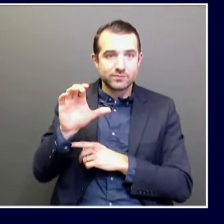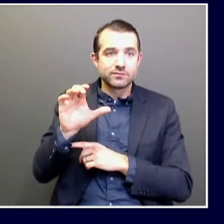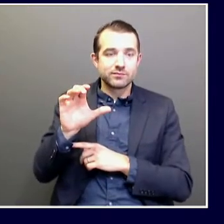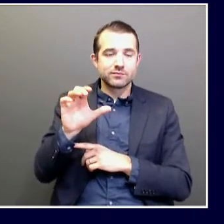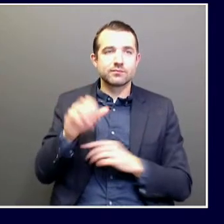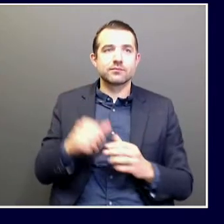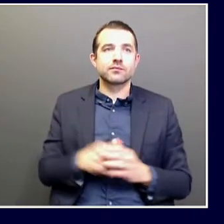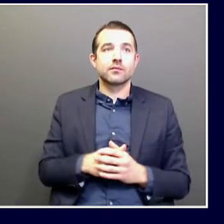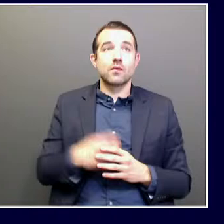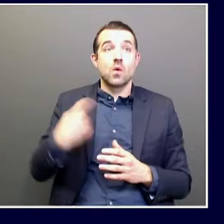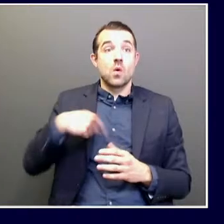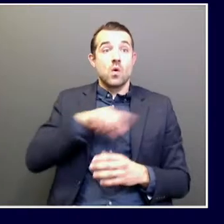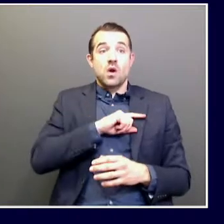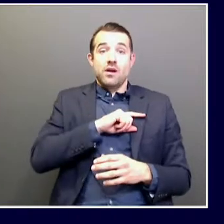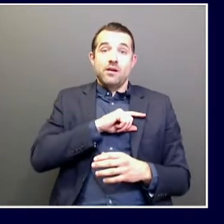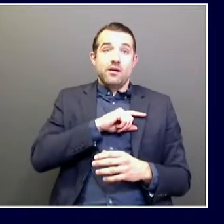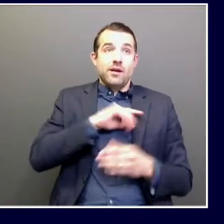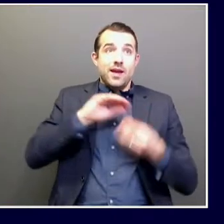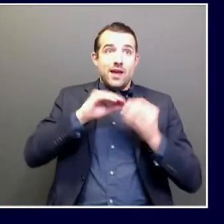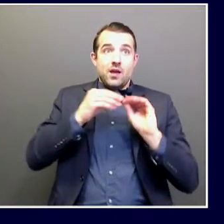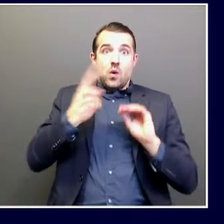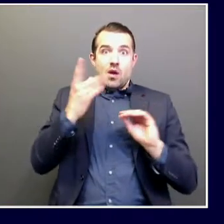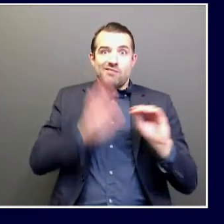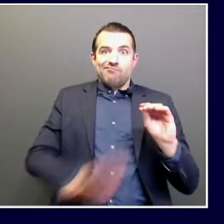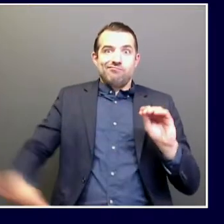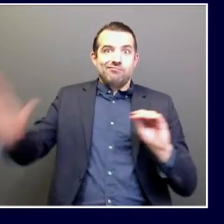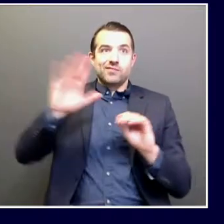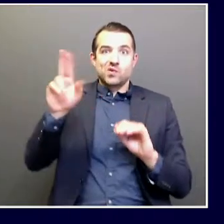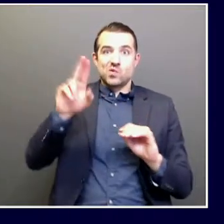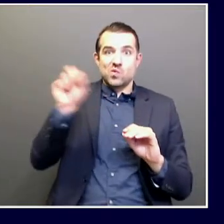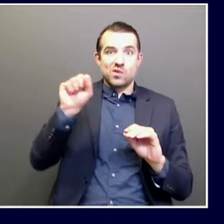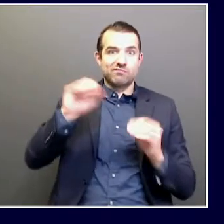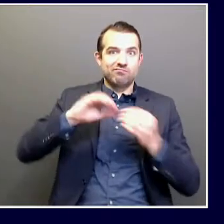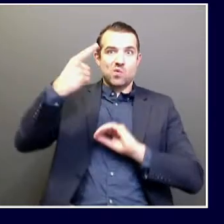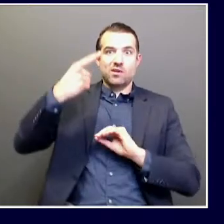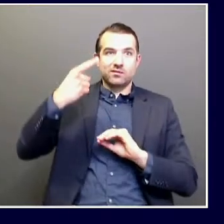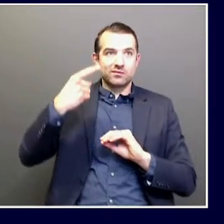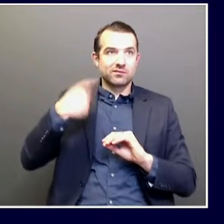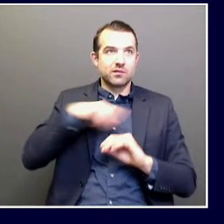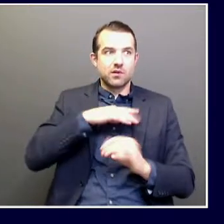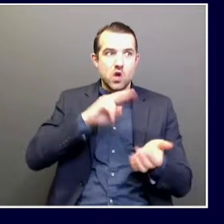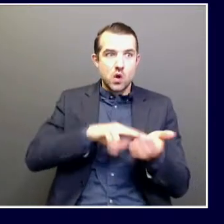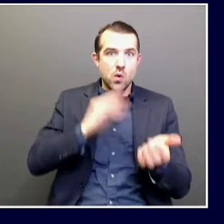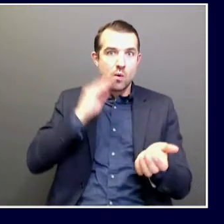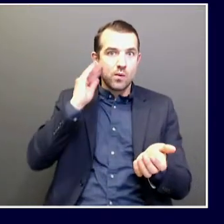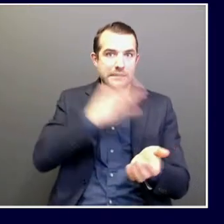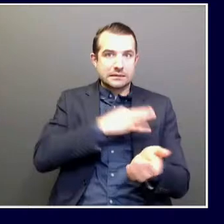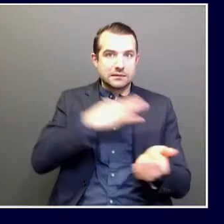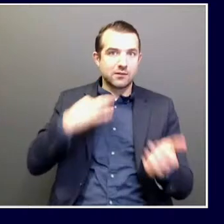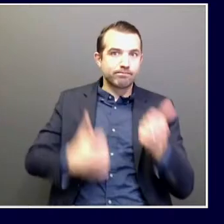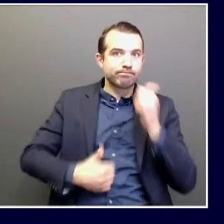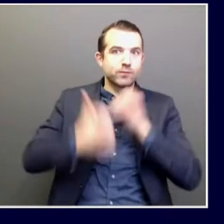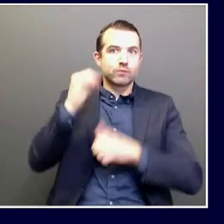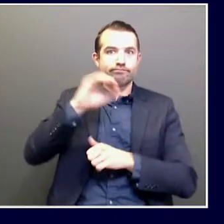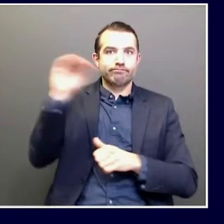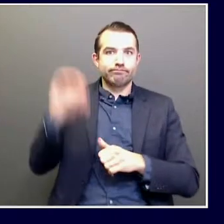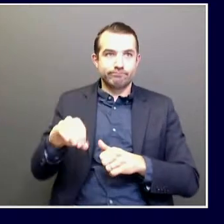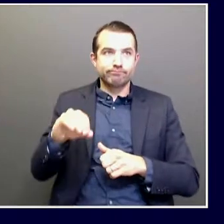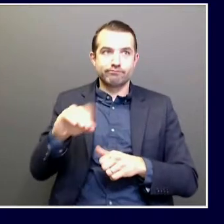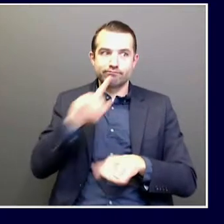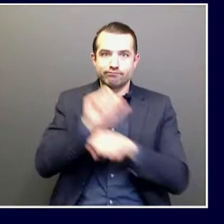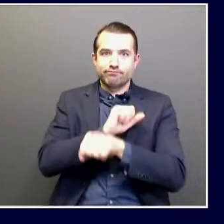its nursing home staff that are vaccinated. And we're number 3 in terms of the percentage of our residents